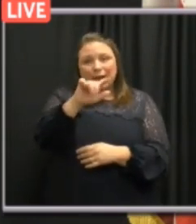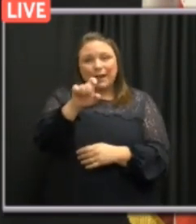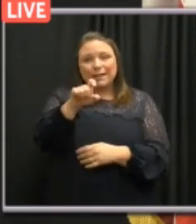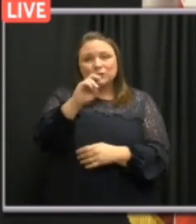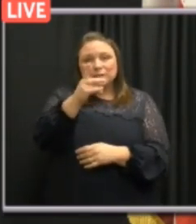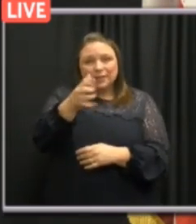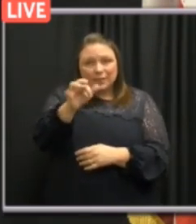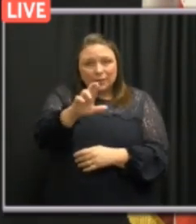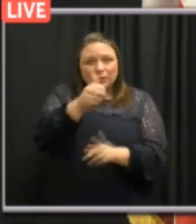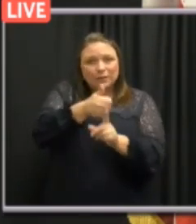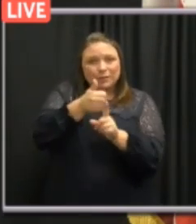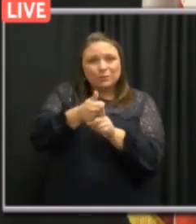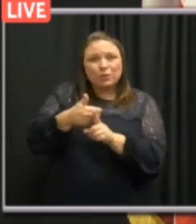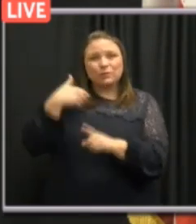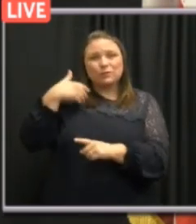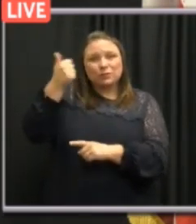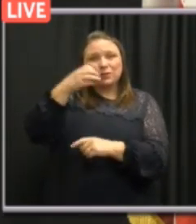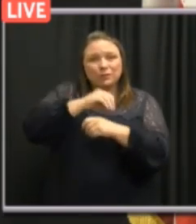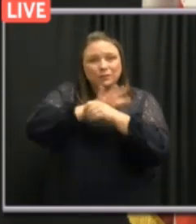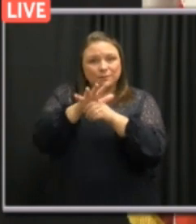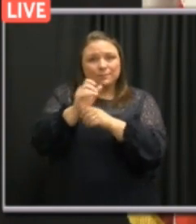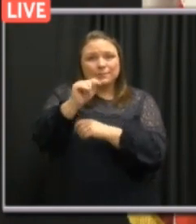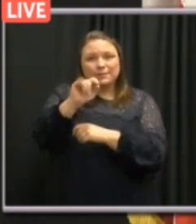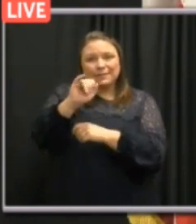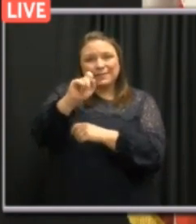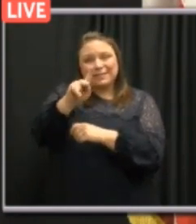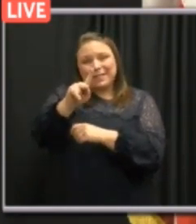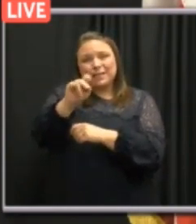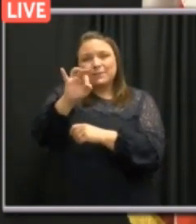Chair of the Metro Coronavirus Task Force.